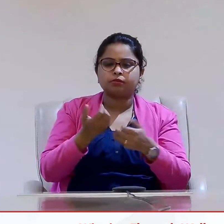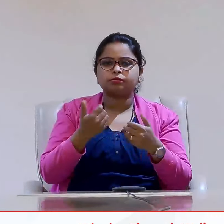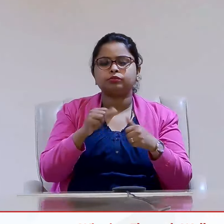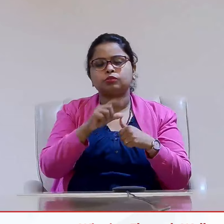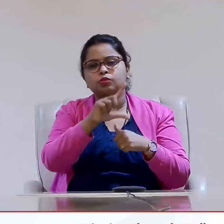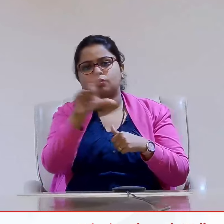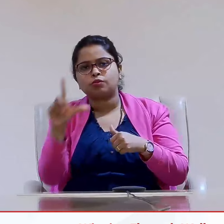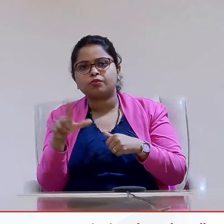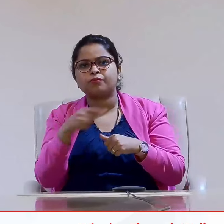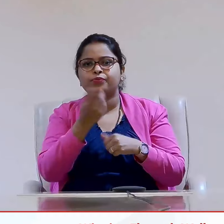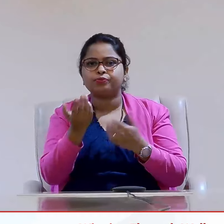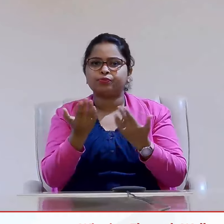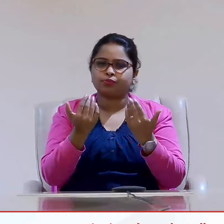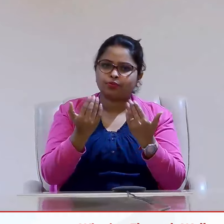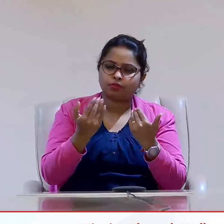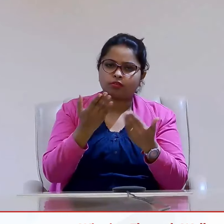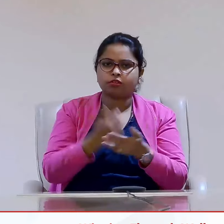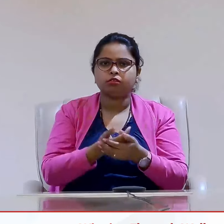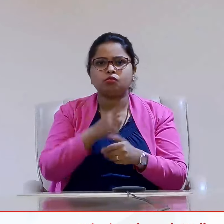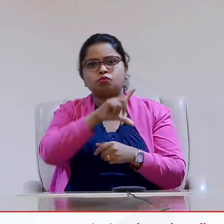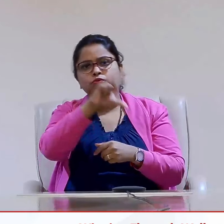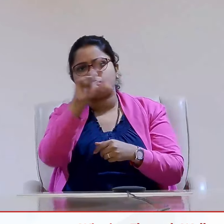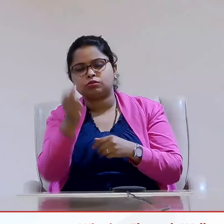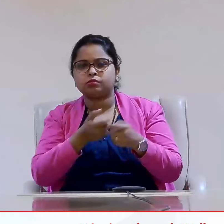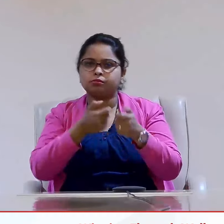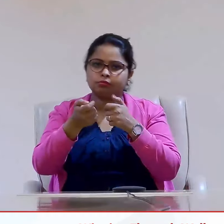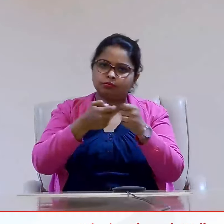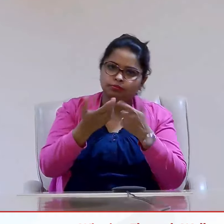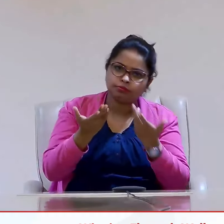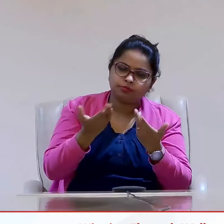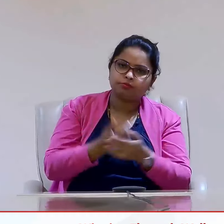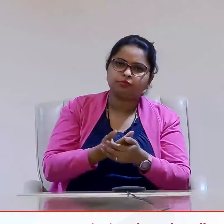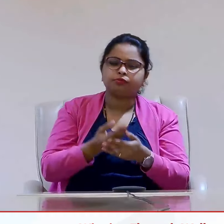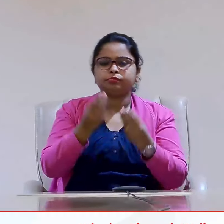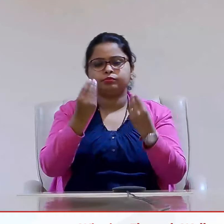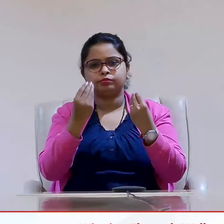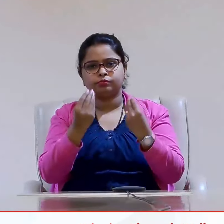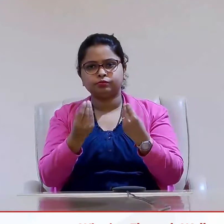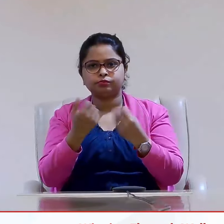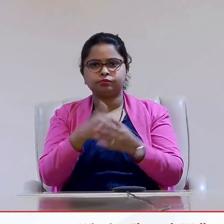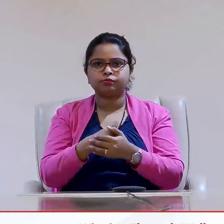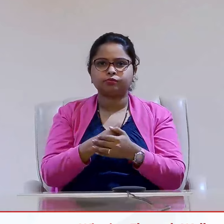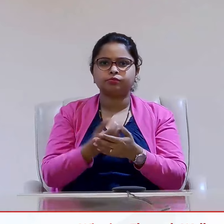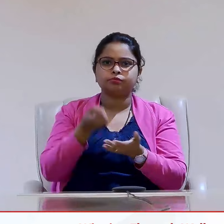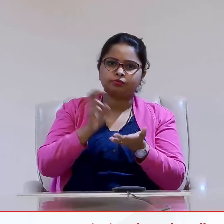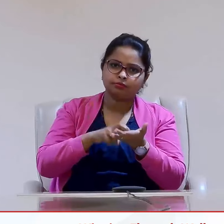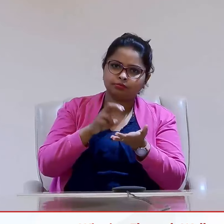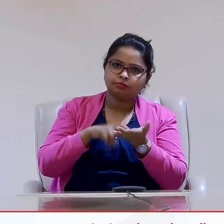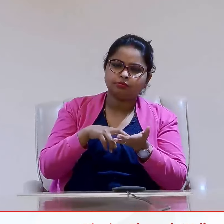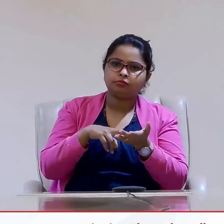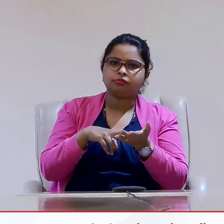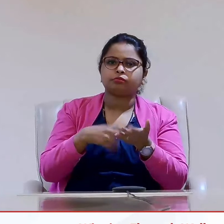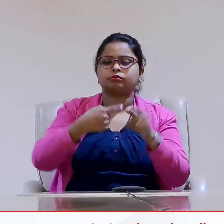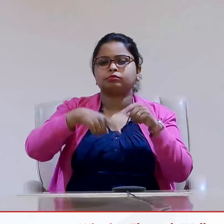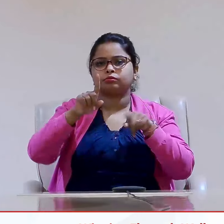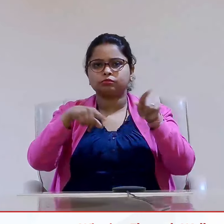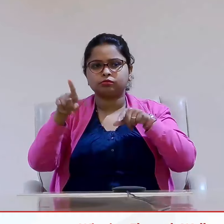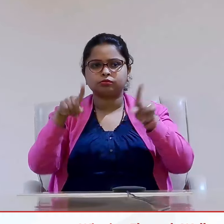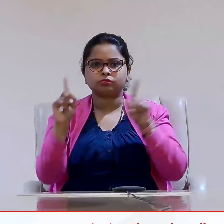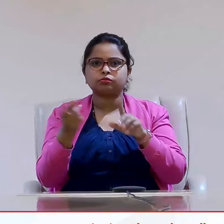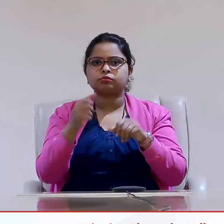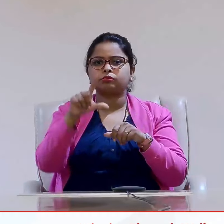you through WhatsApp messages. So kindly, you know, register yourself through